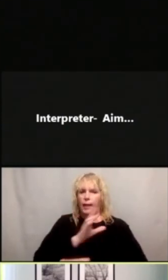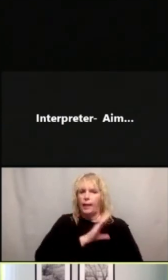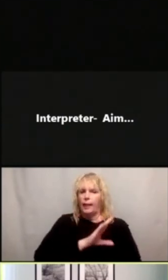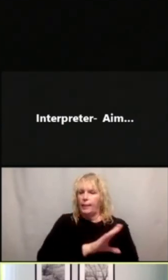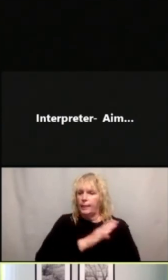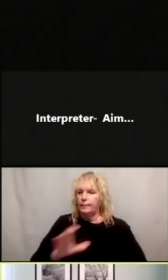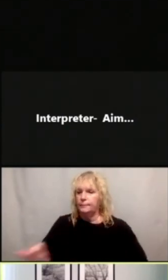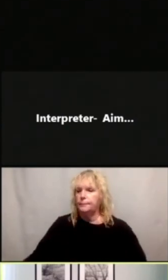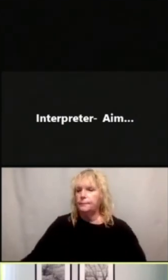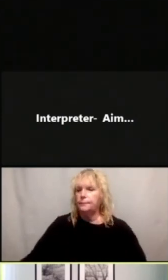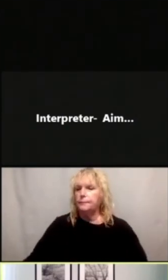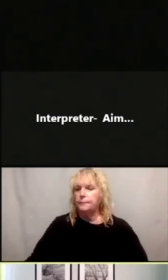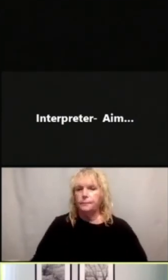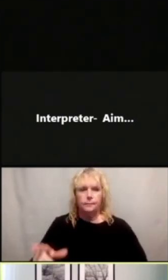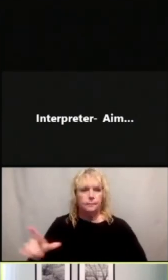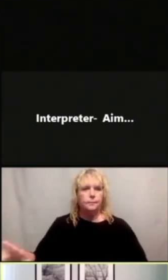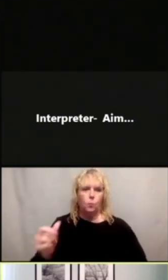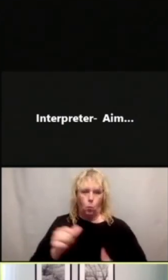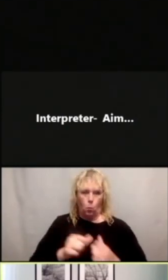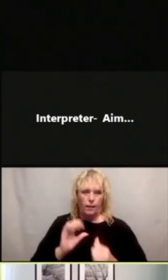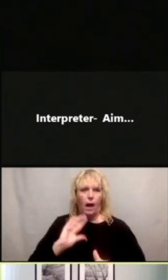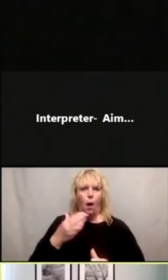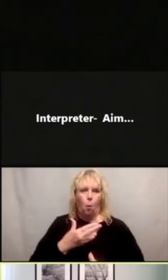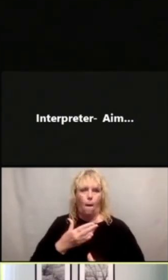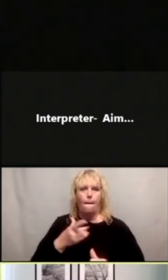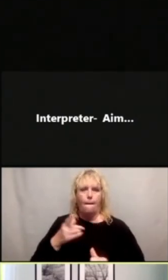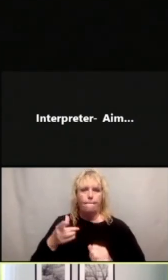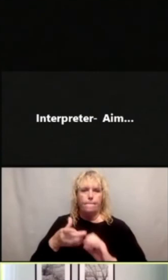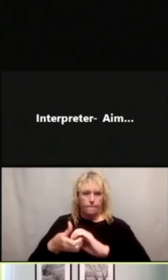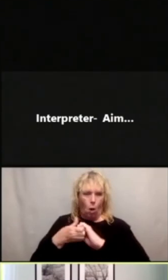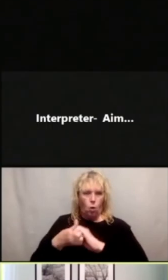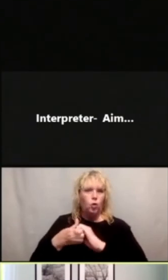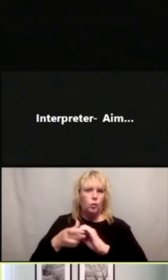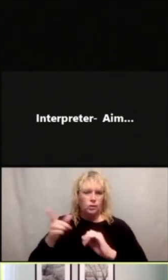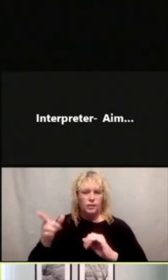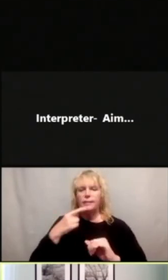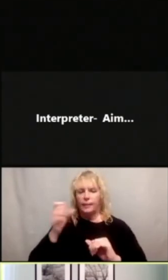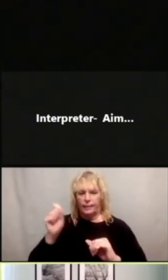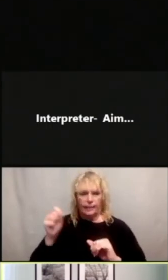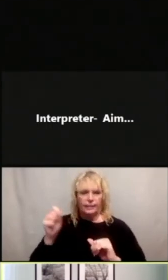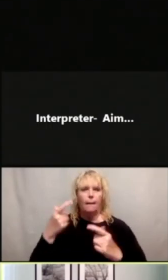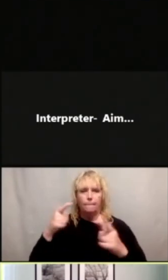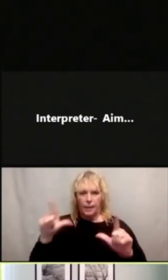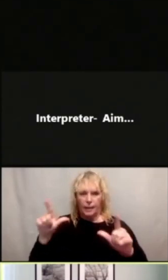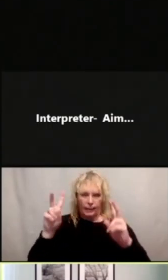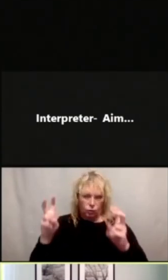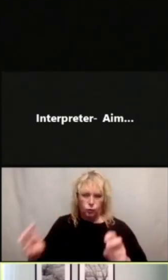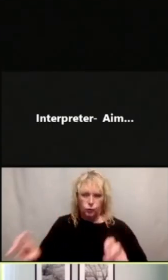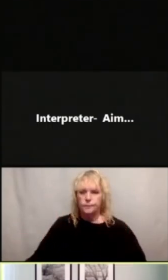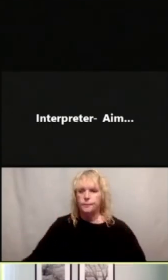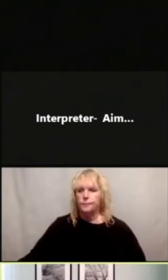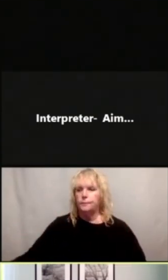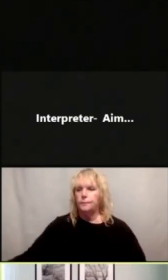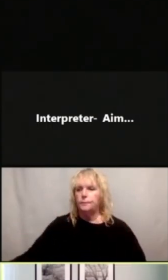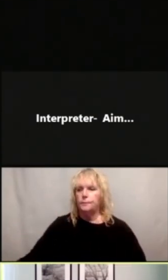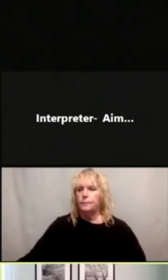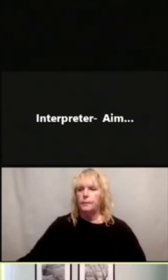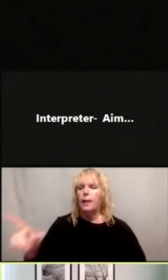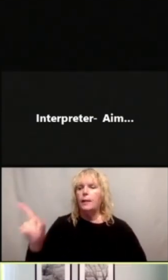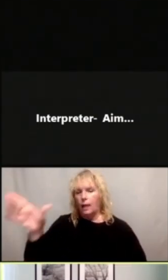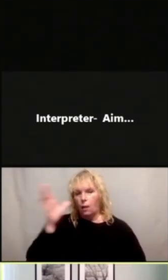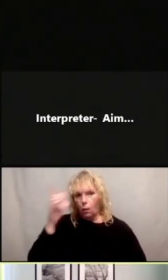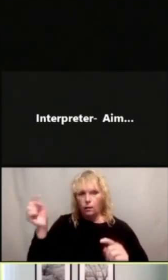to our partners, that is really a big issue for adult learners. So one of the activities that they commonly do is called a mock clinic, where they